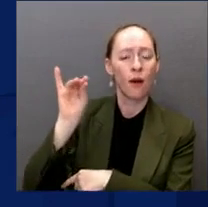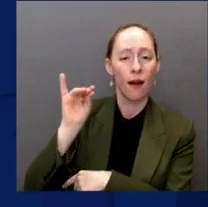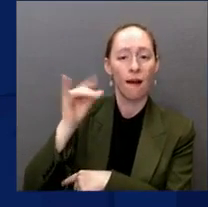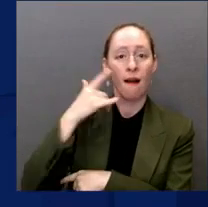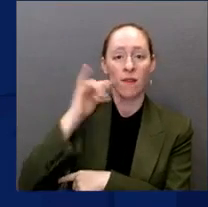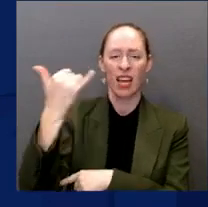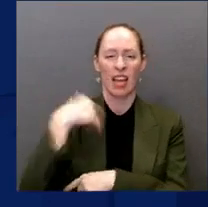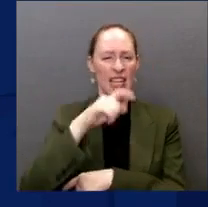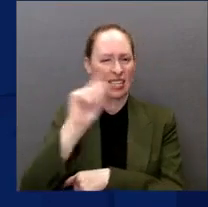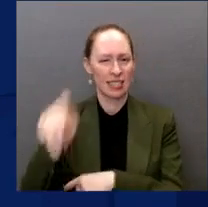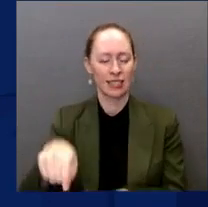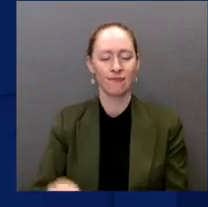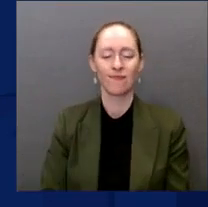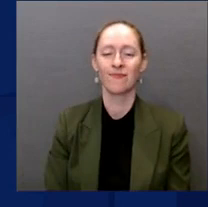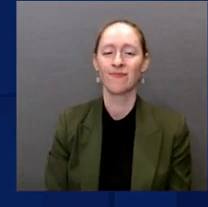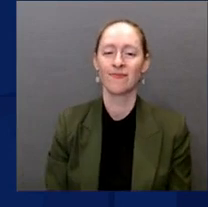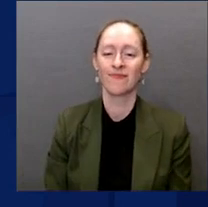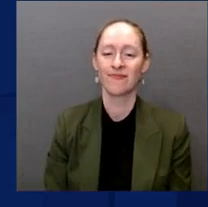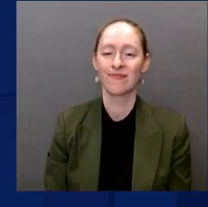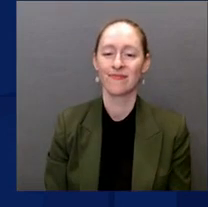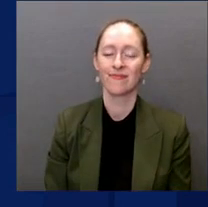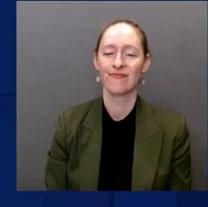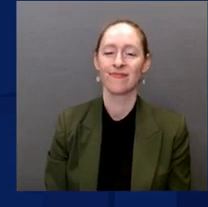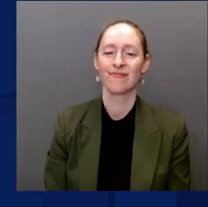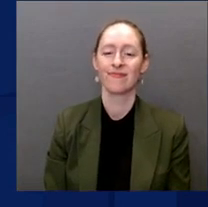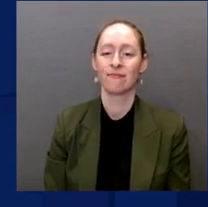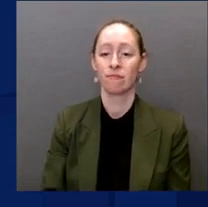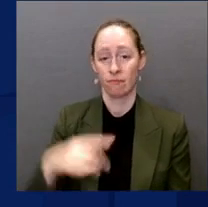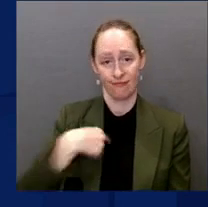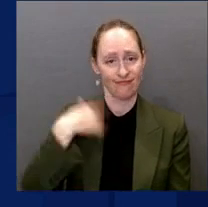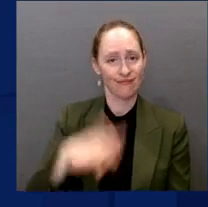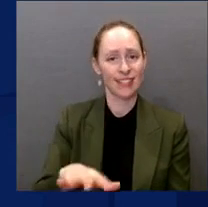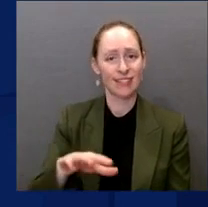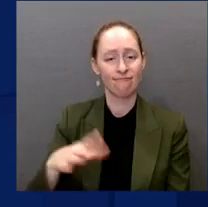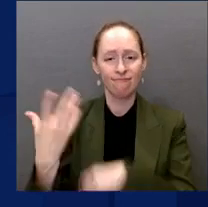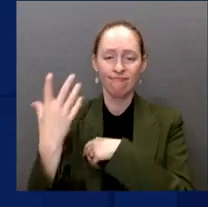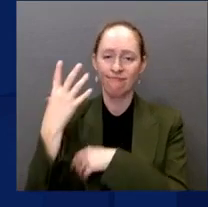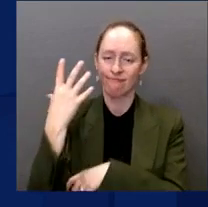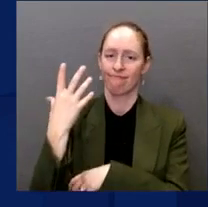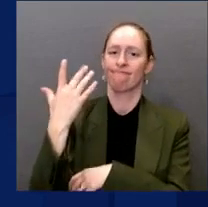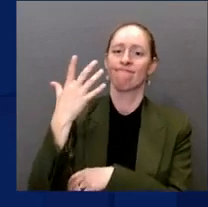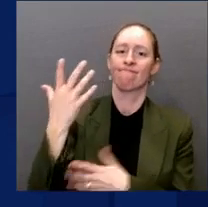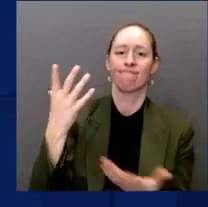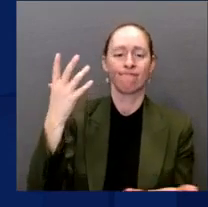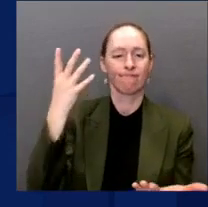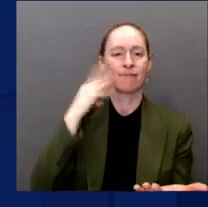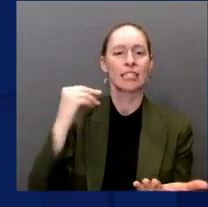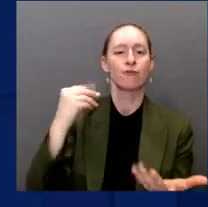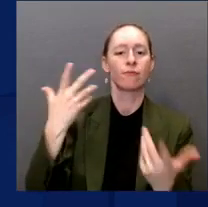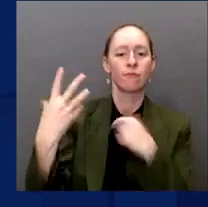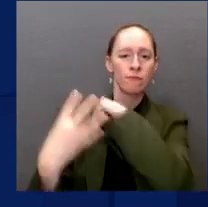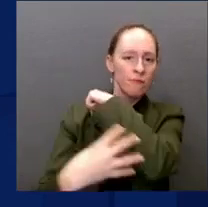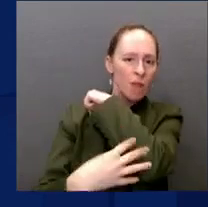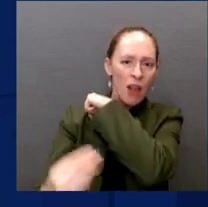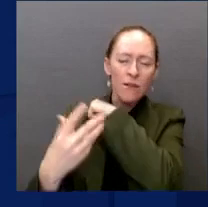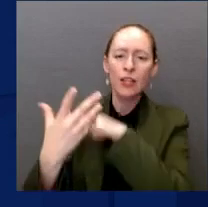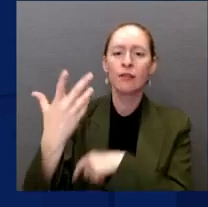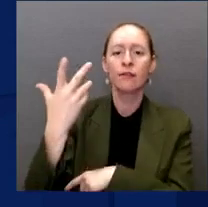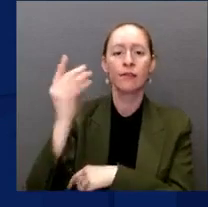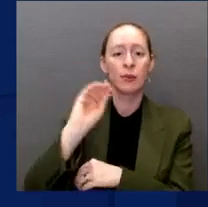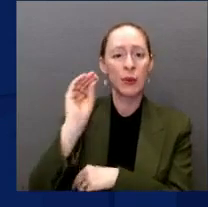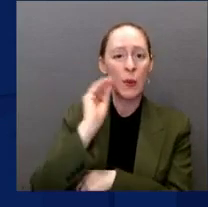poverty, hunger, and homelessness on my mind, my body, and my soul, and those of my